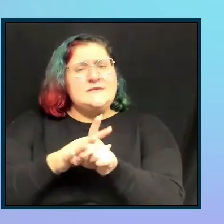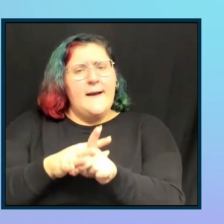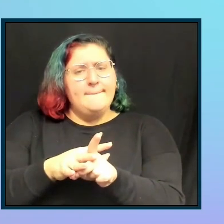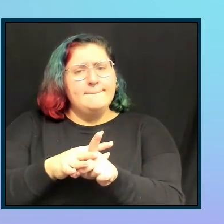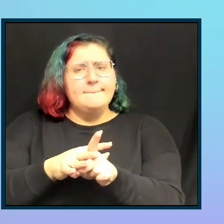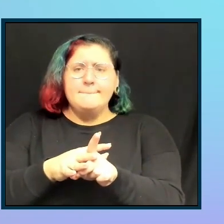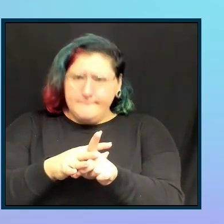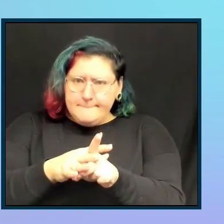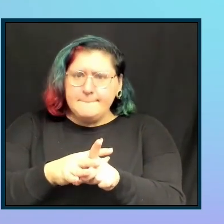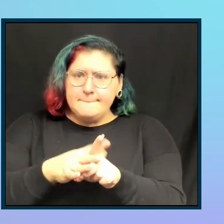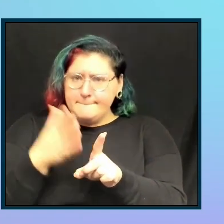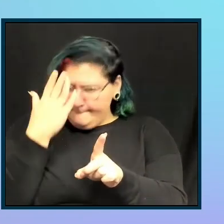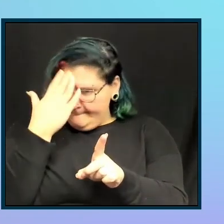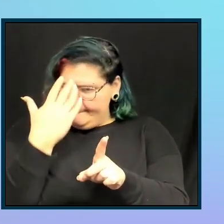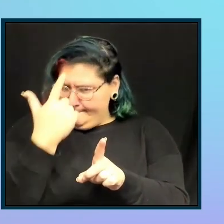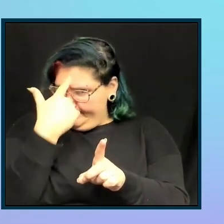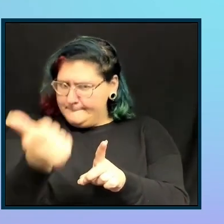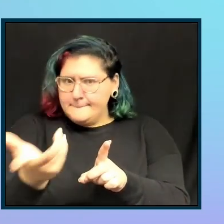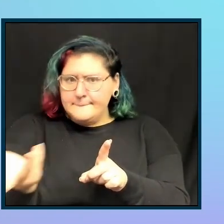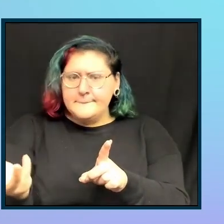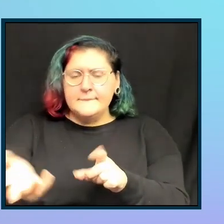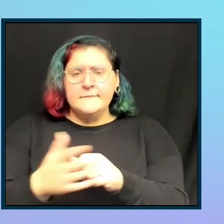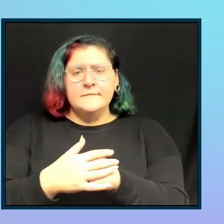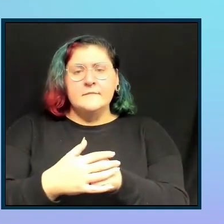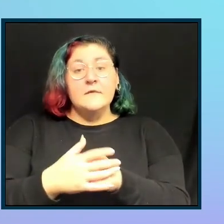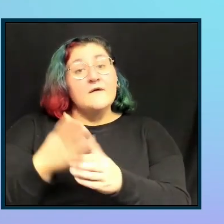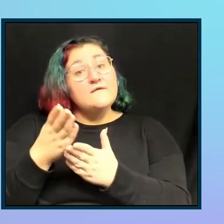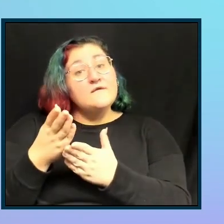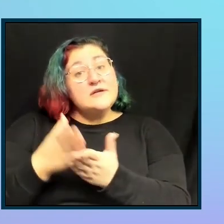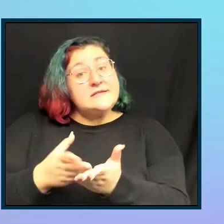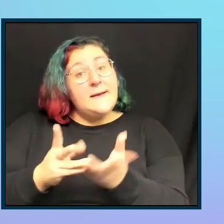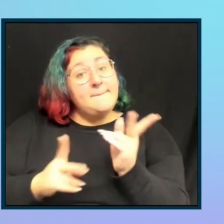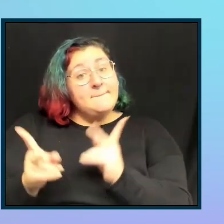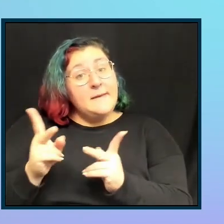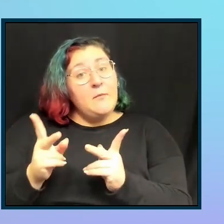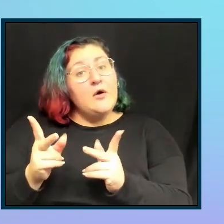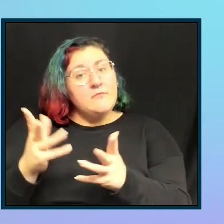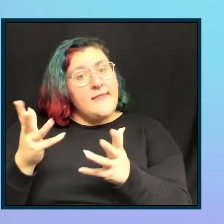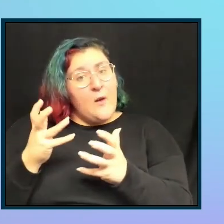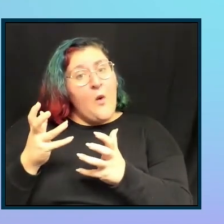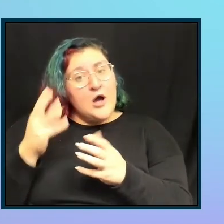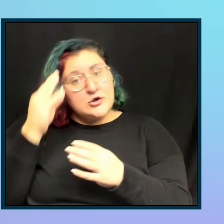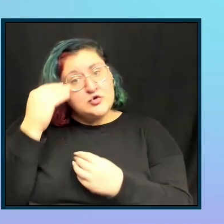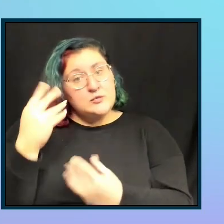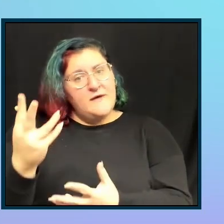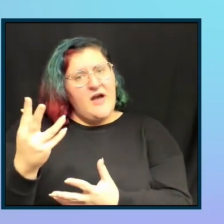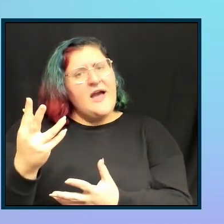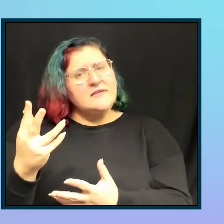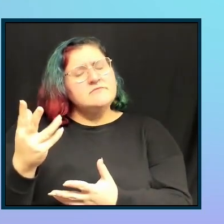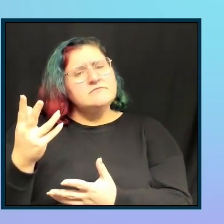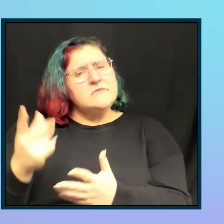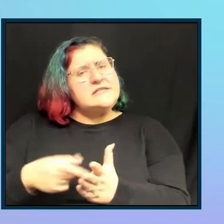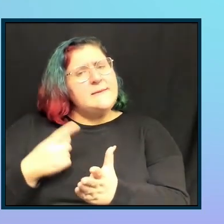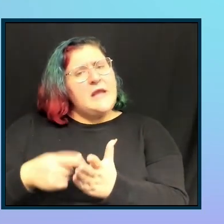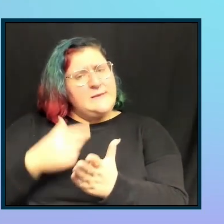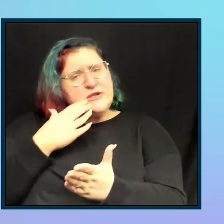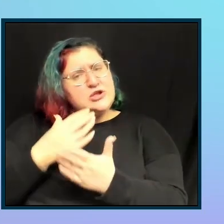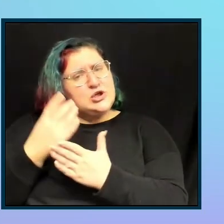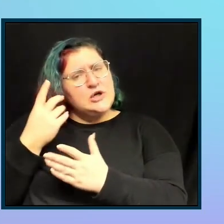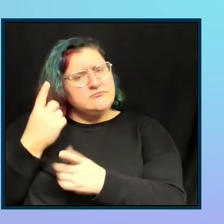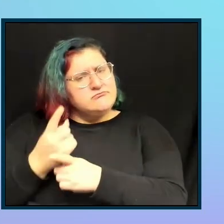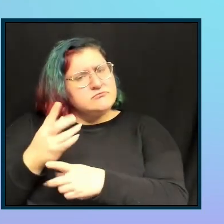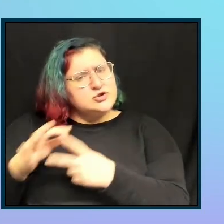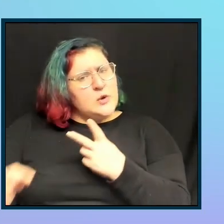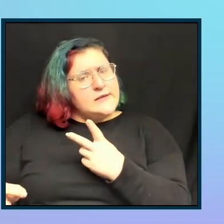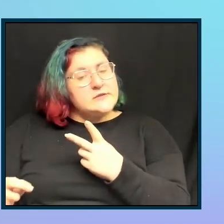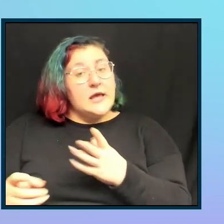people, providing their assistive technology for training is going to be the right choice for some of the time. And sometimes it is going to be wrong, it is going to